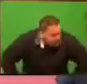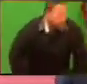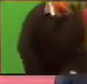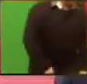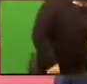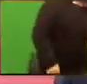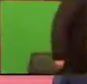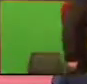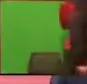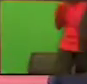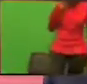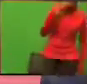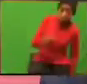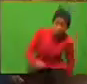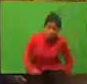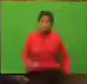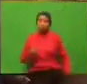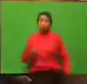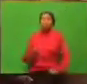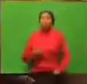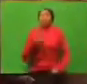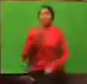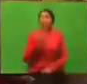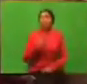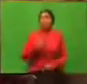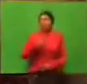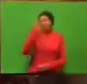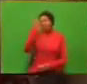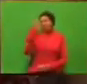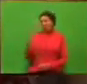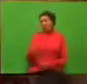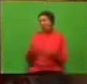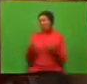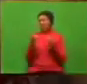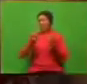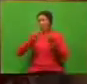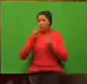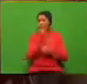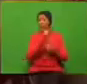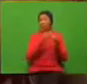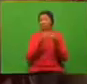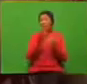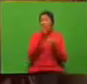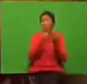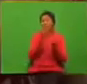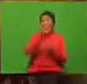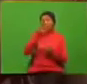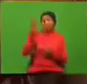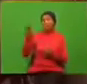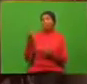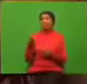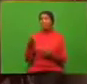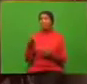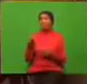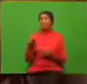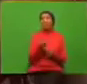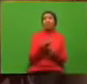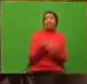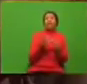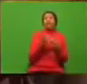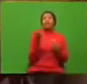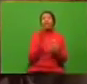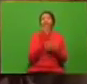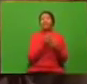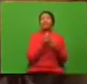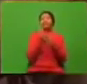Thank you, Madam Speaker. I believe during his point of order, the Honorable Ndlozi referred to the Speaker at the podium, the Leader of the